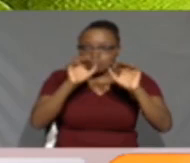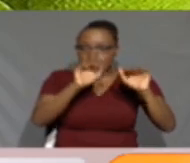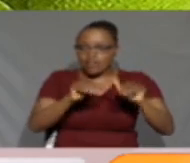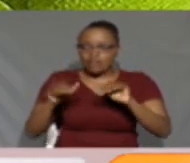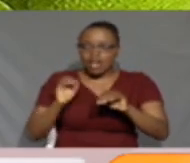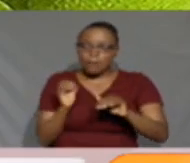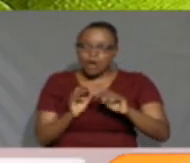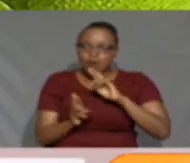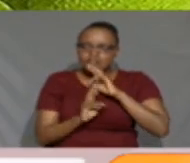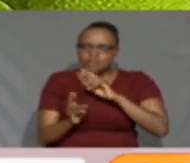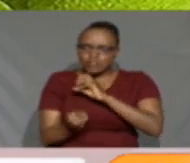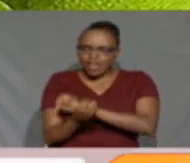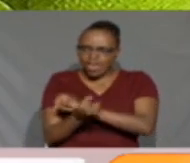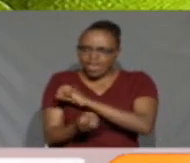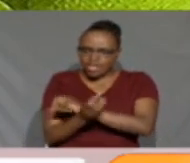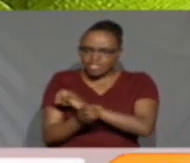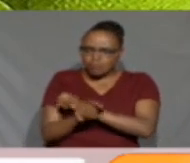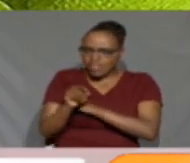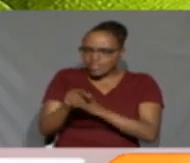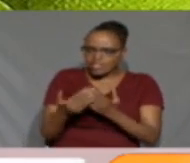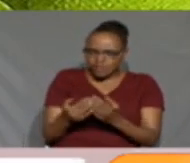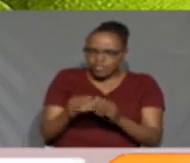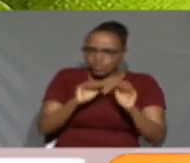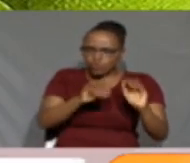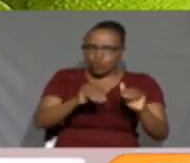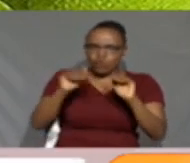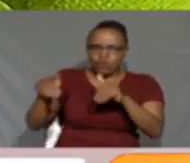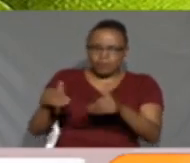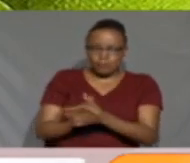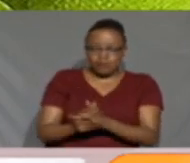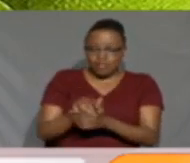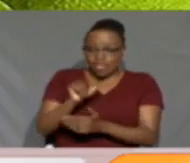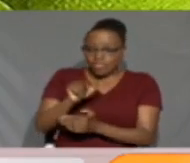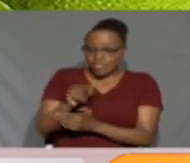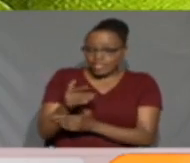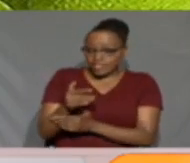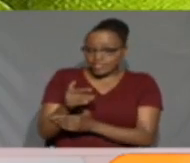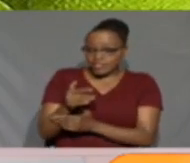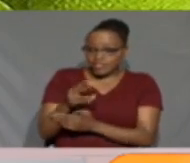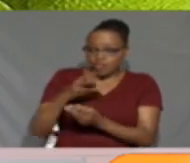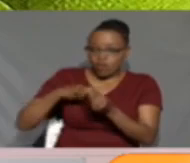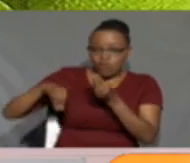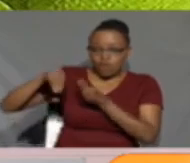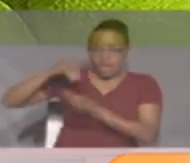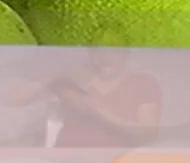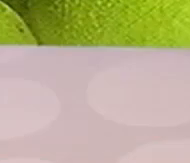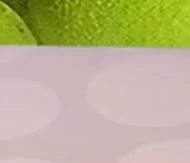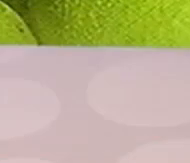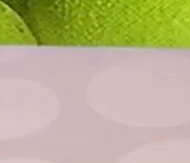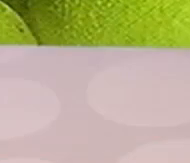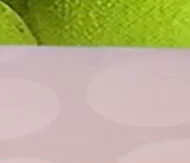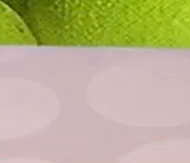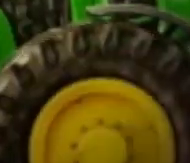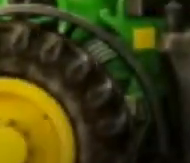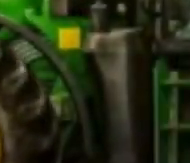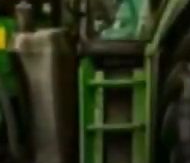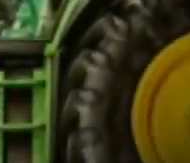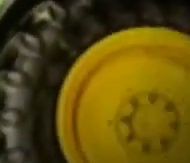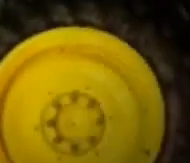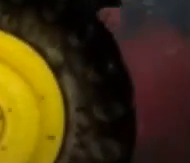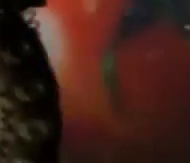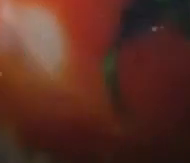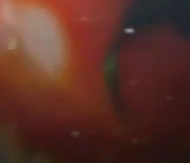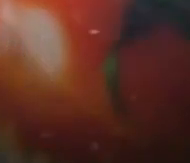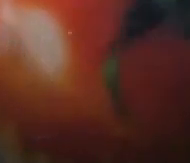Otieno tells us what it takes to cultivate this type of avocado.